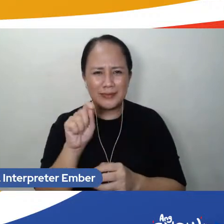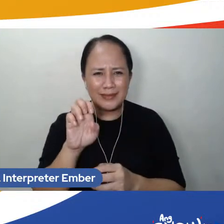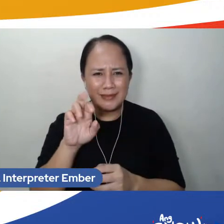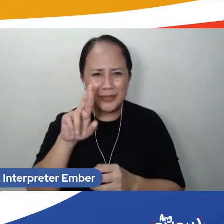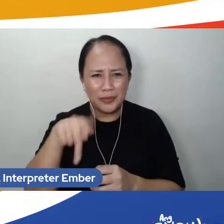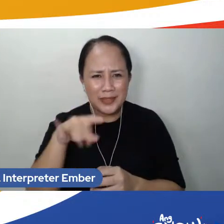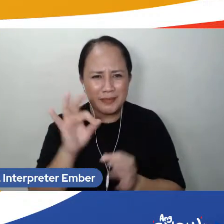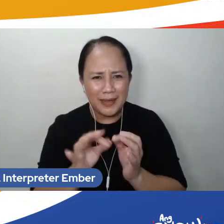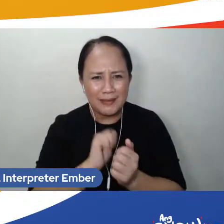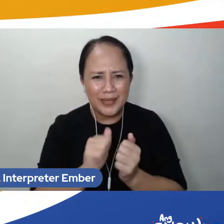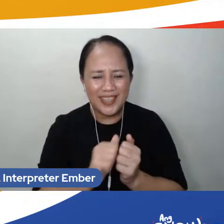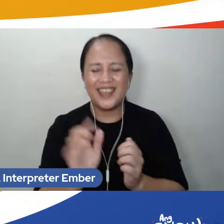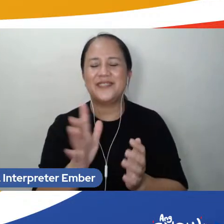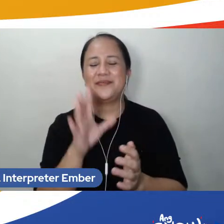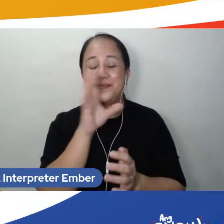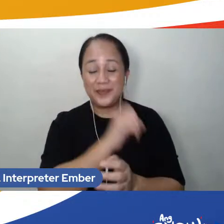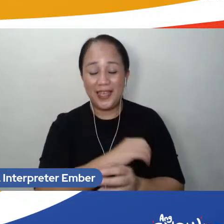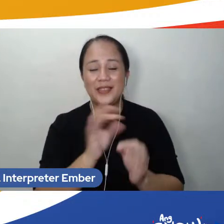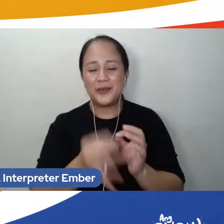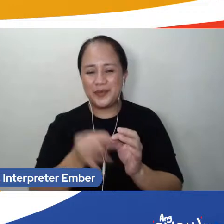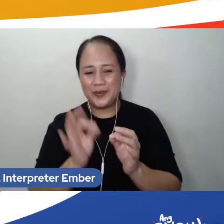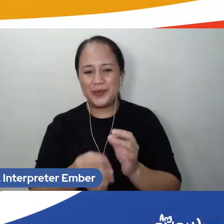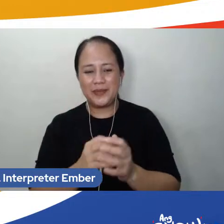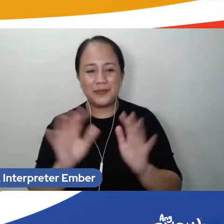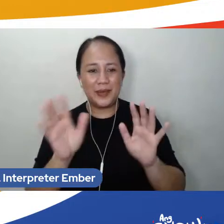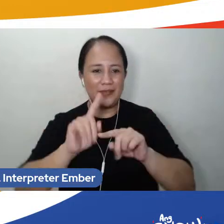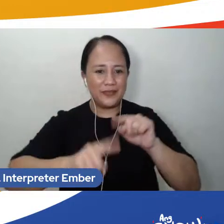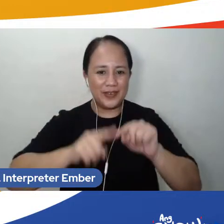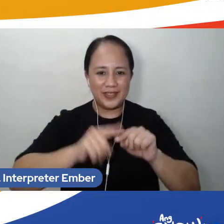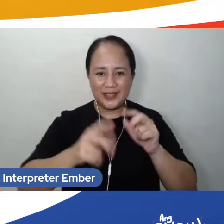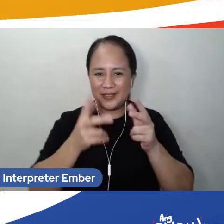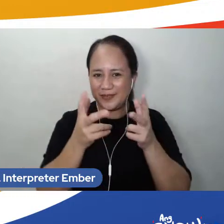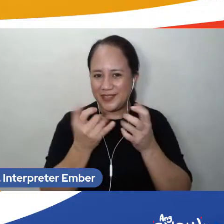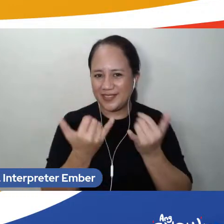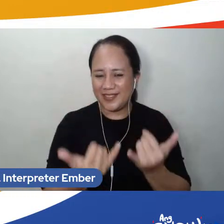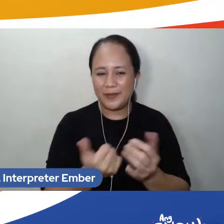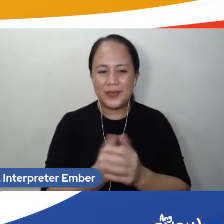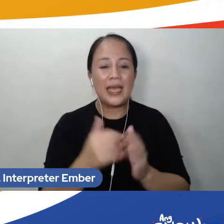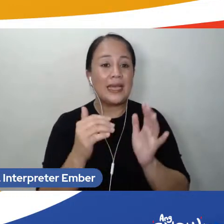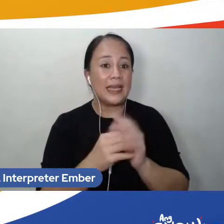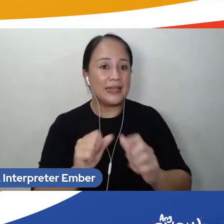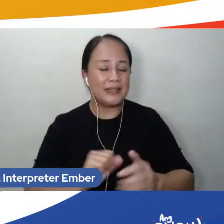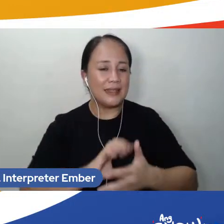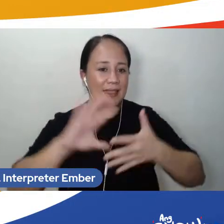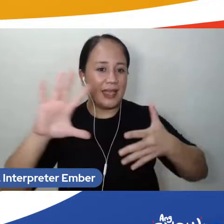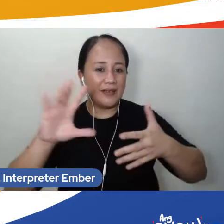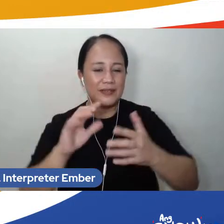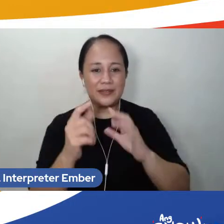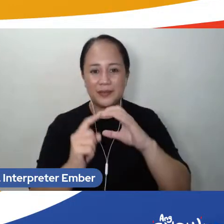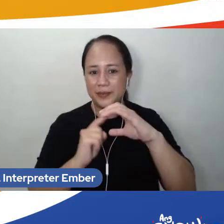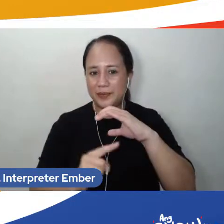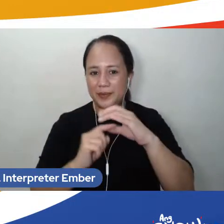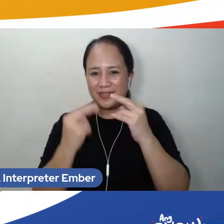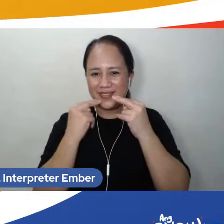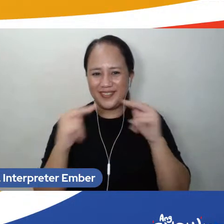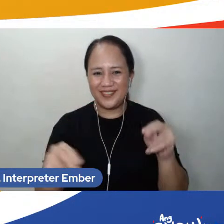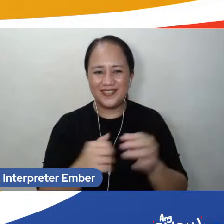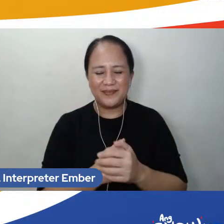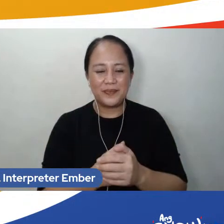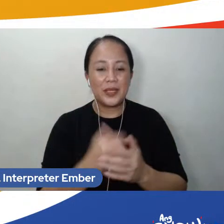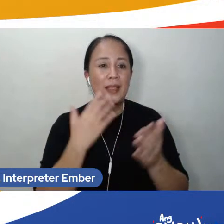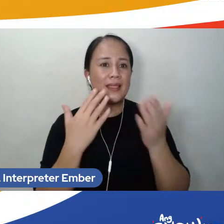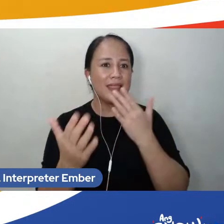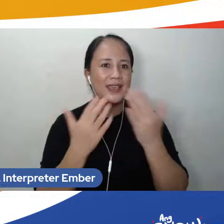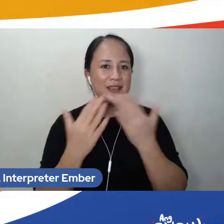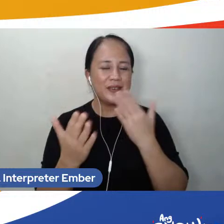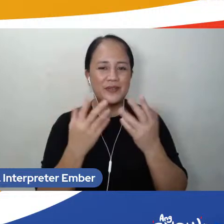Maraming salamat po. Shoutout po sa aking mga kaibigan na nanonood right now. We are again live on ABS-CBN News din po. So, thank you so much